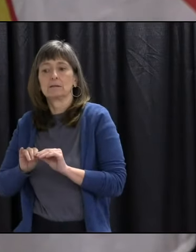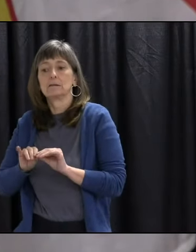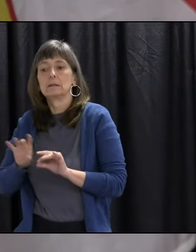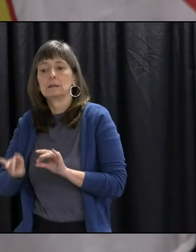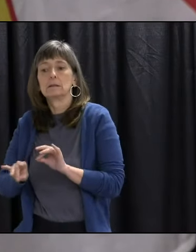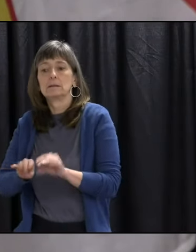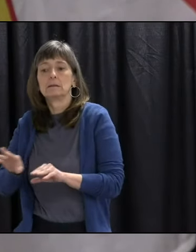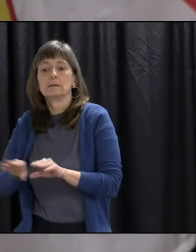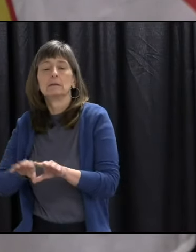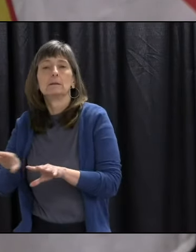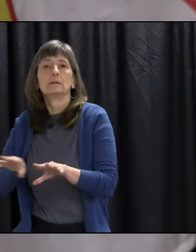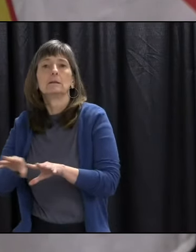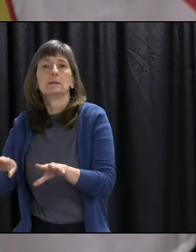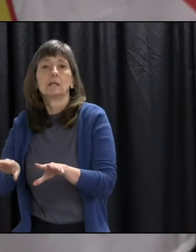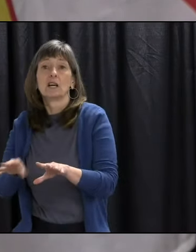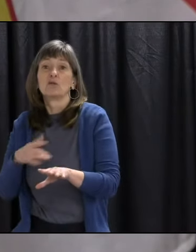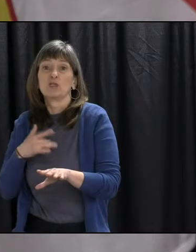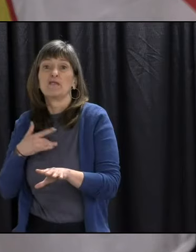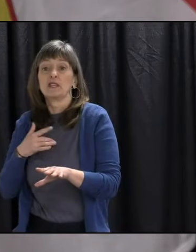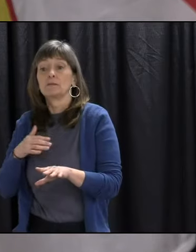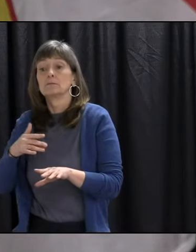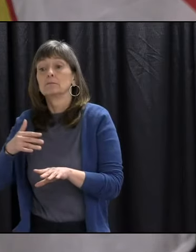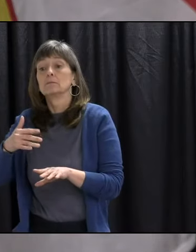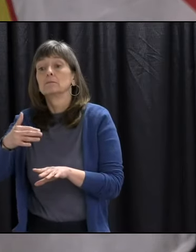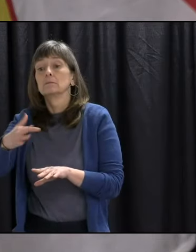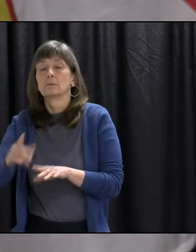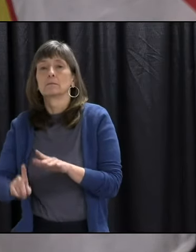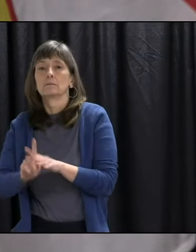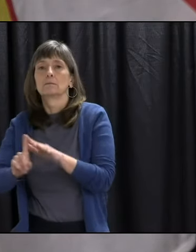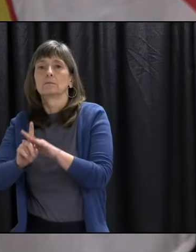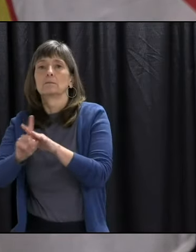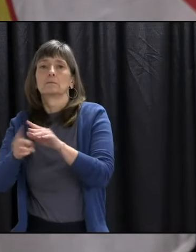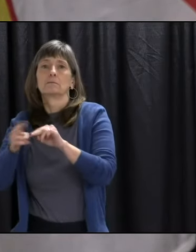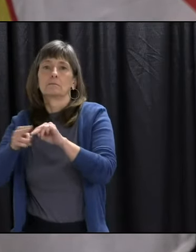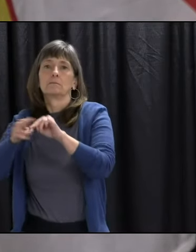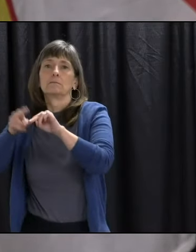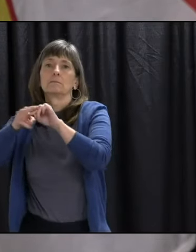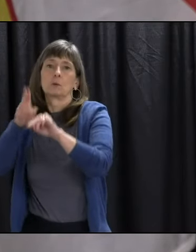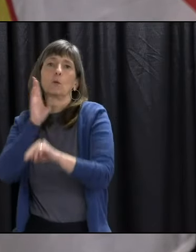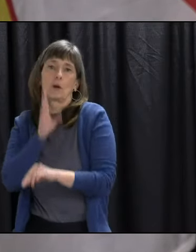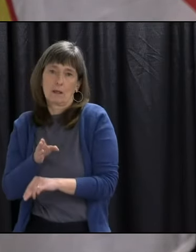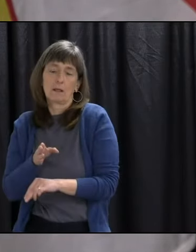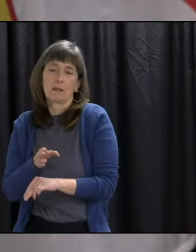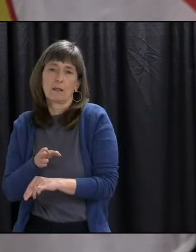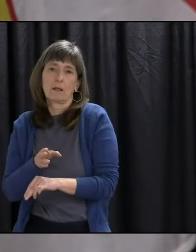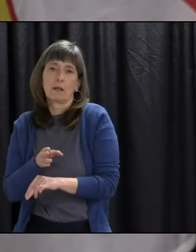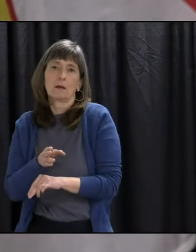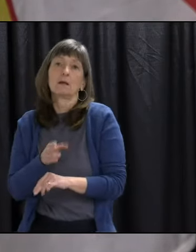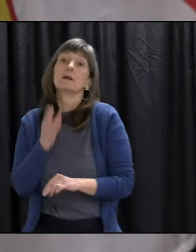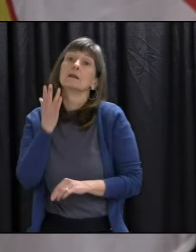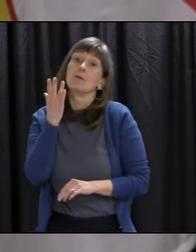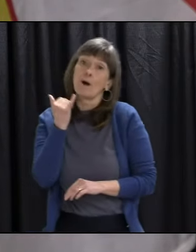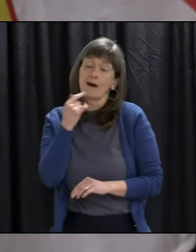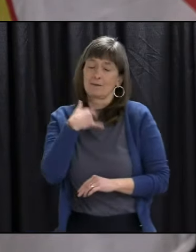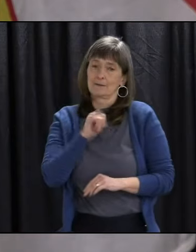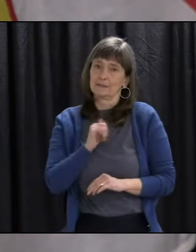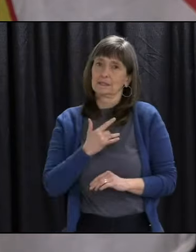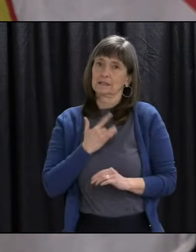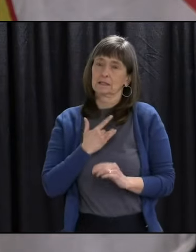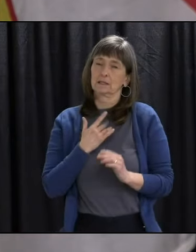are going to see more cases as time goes on. So that's why we're asking that people still continue